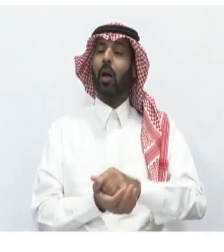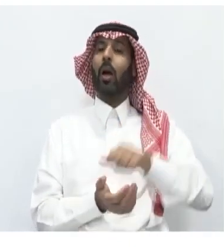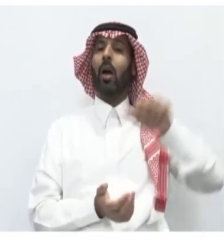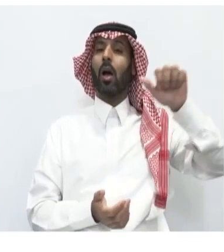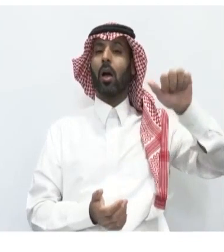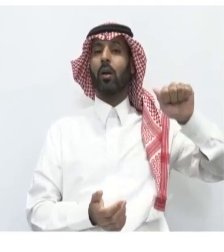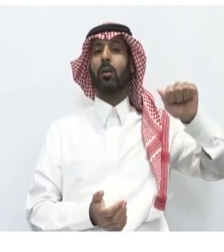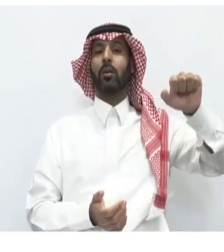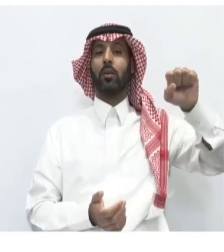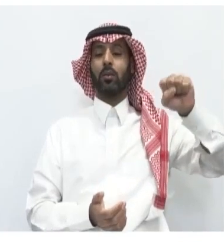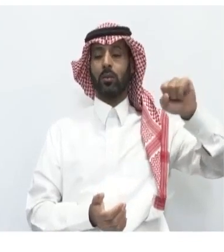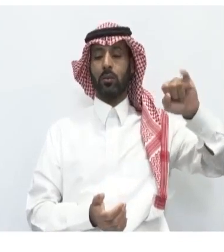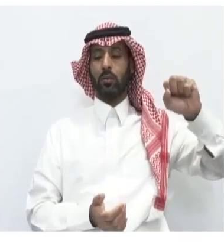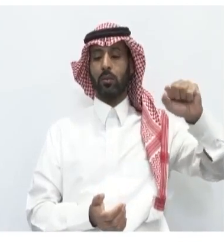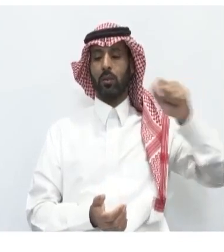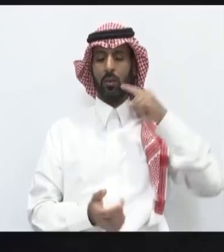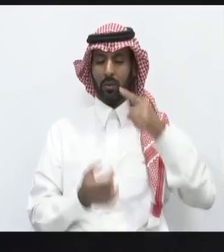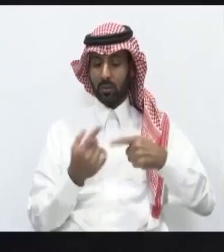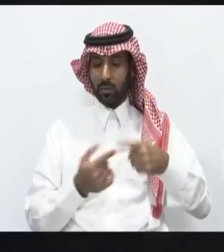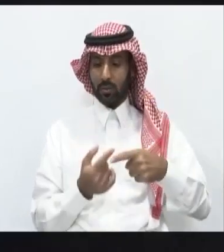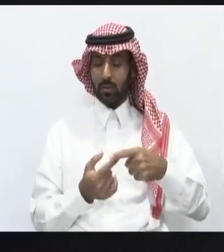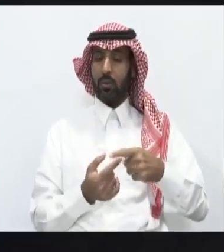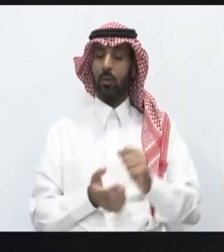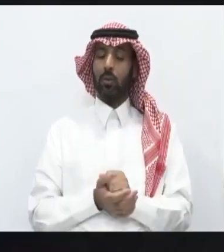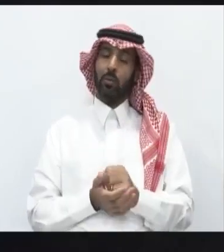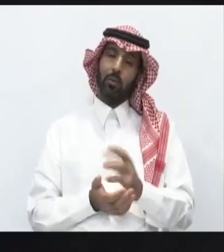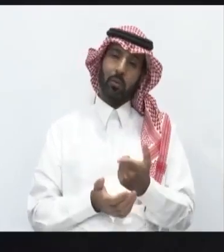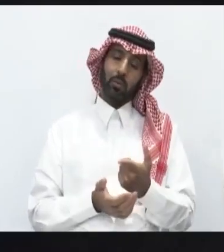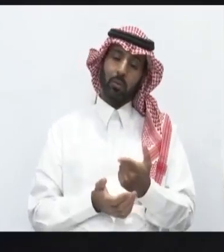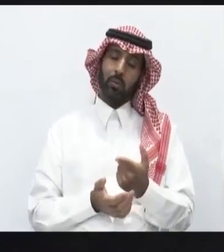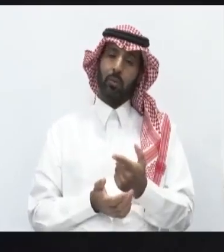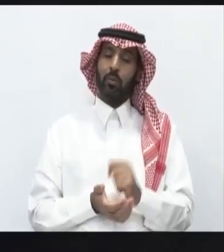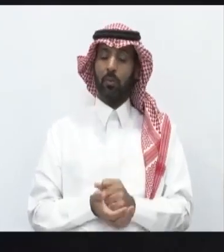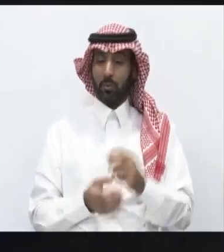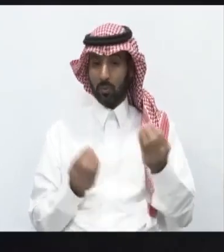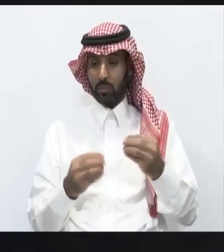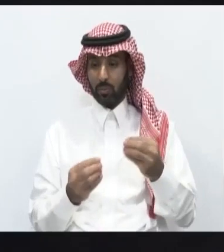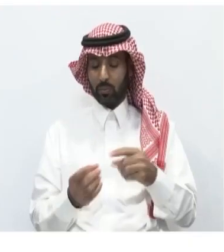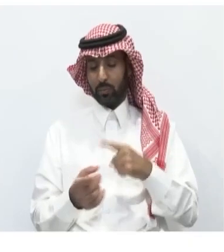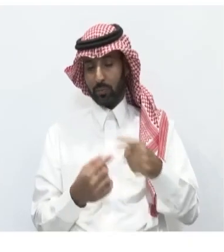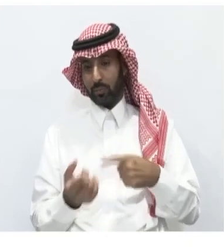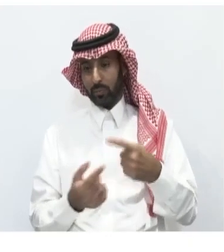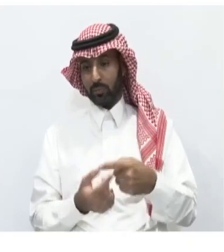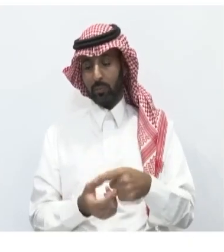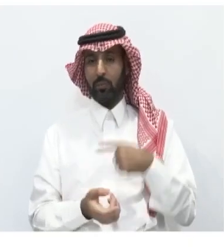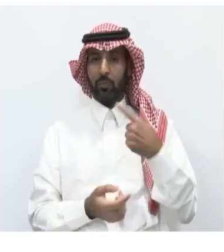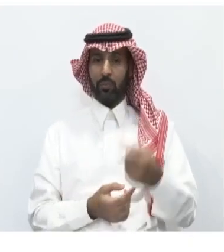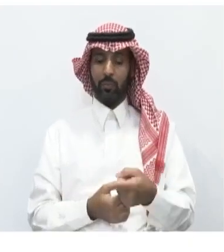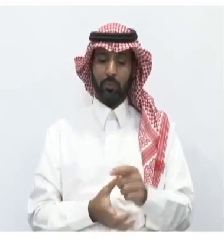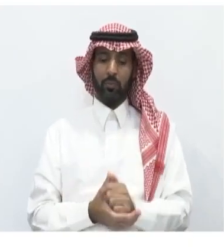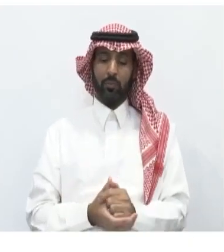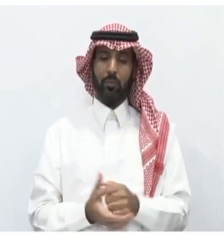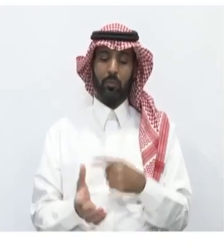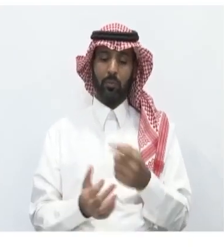very frequently. So frequently, does it mean a lot? Yes, it means a lot. He goes to Asia